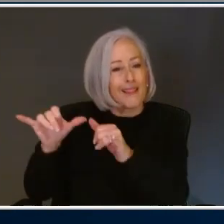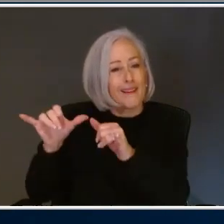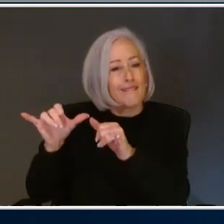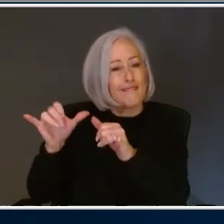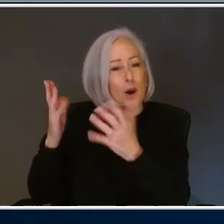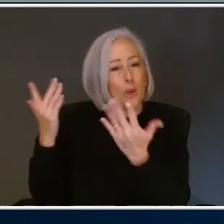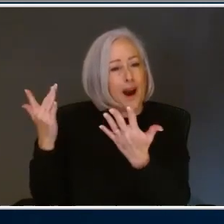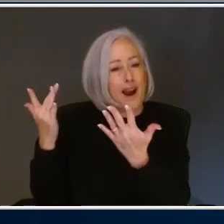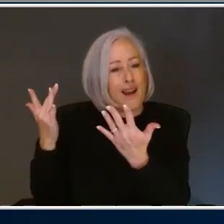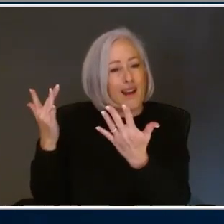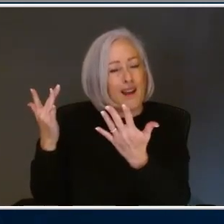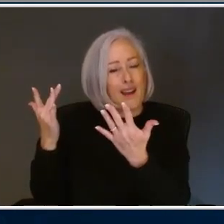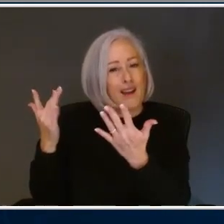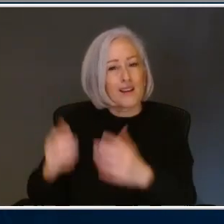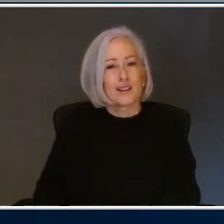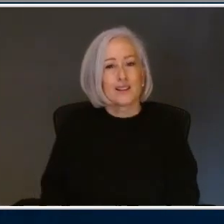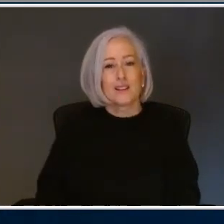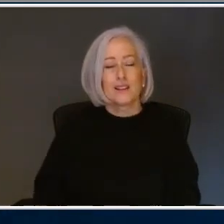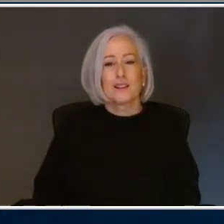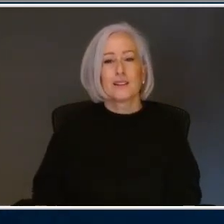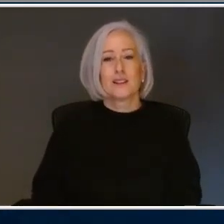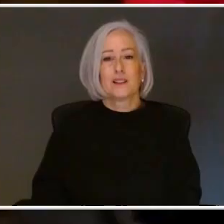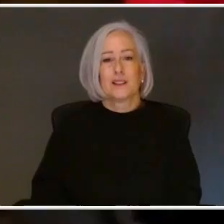know, I need to keep this where it is?